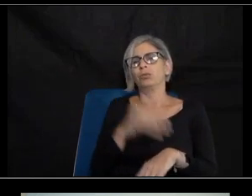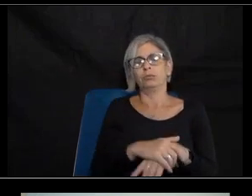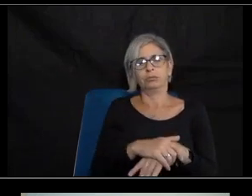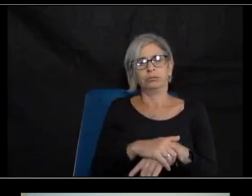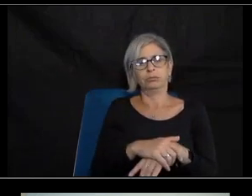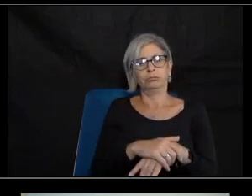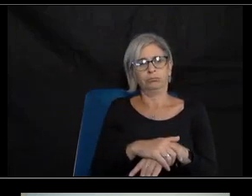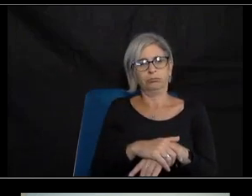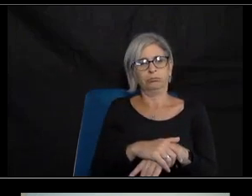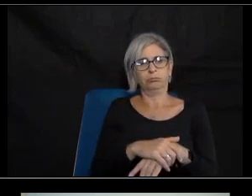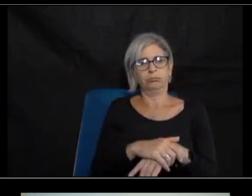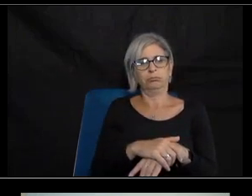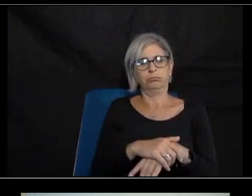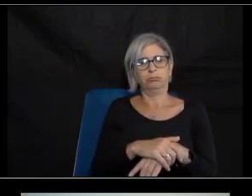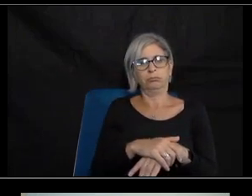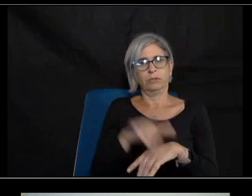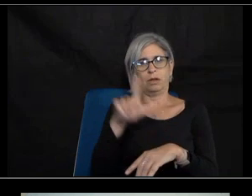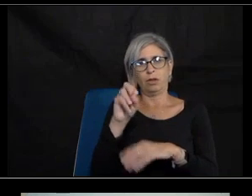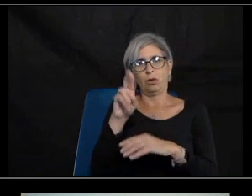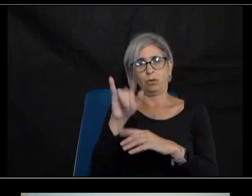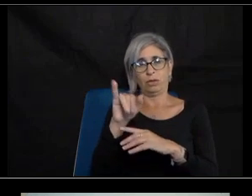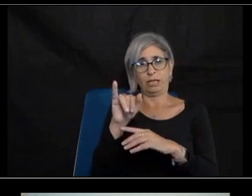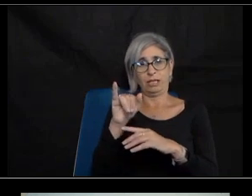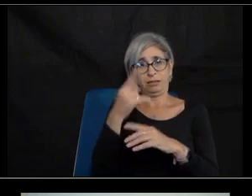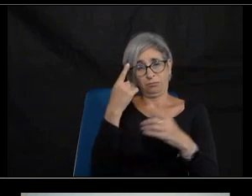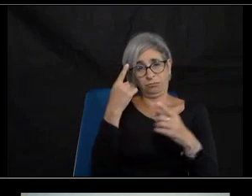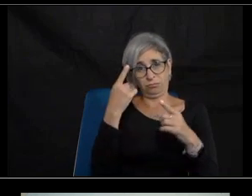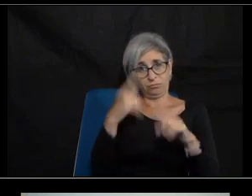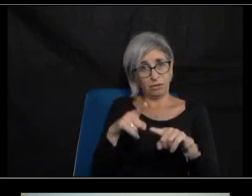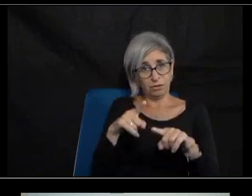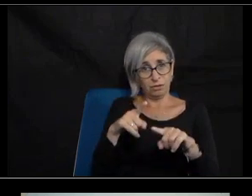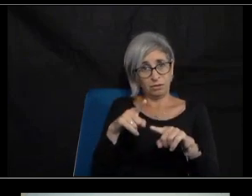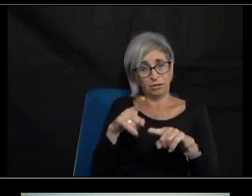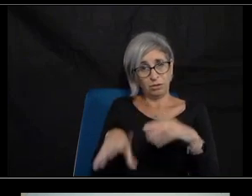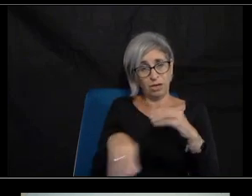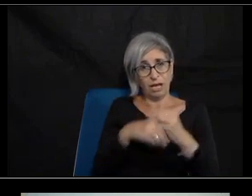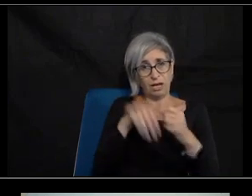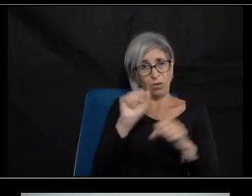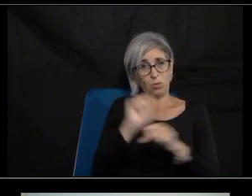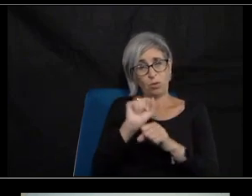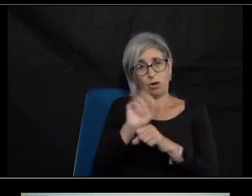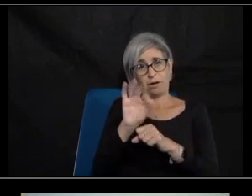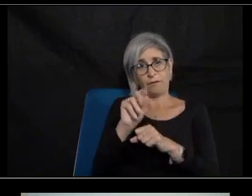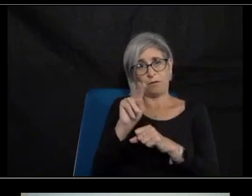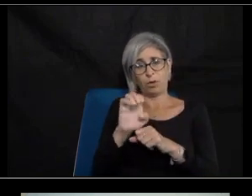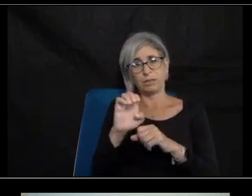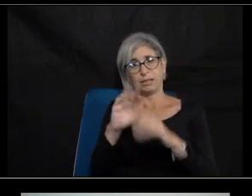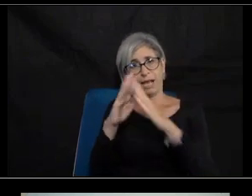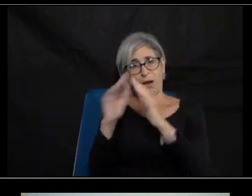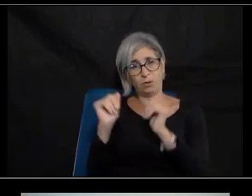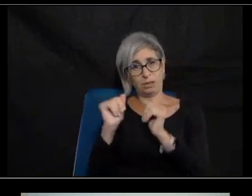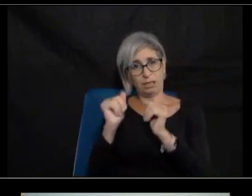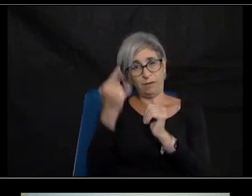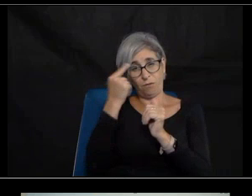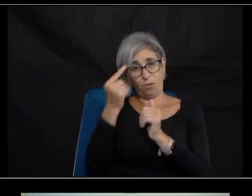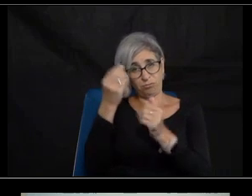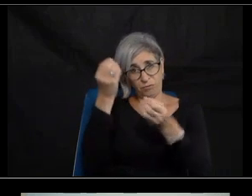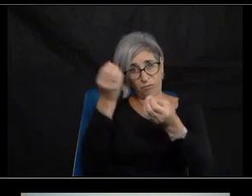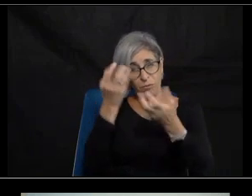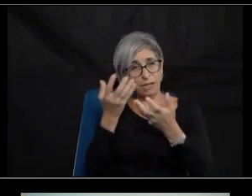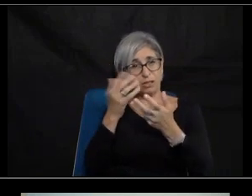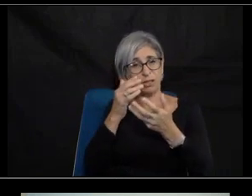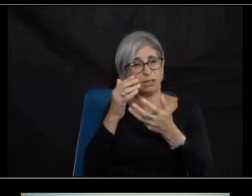So Lori, we have a consensus to put on our workforce housing ordinance to get an update to see if we can't